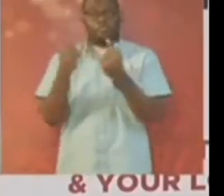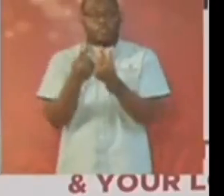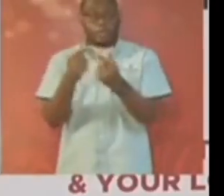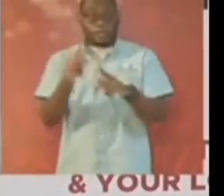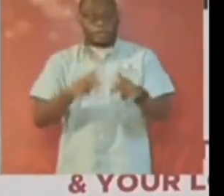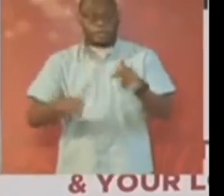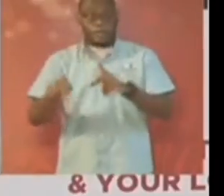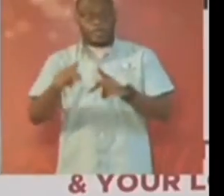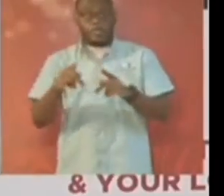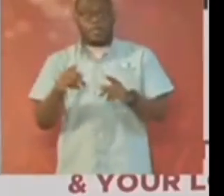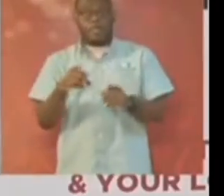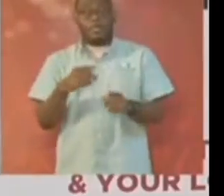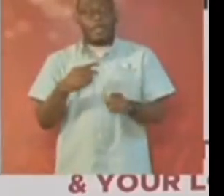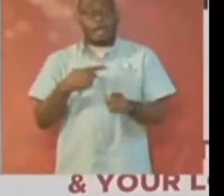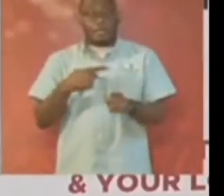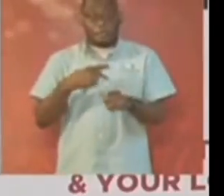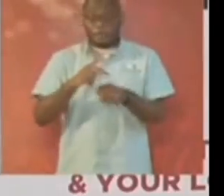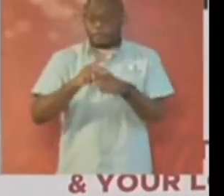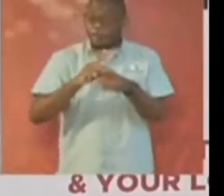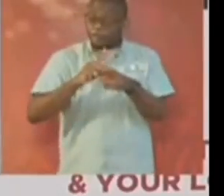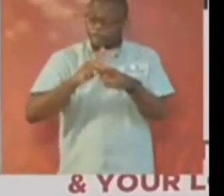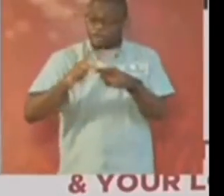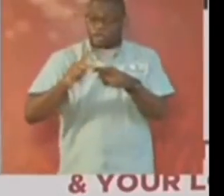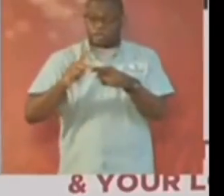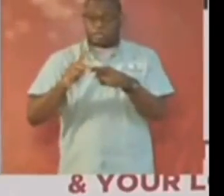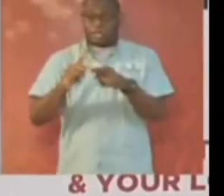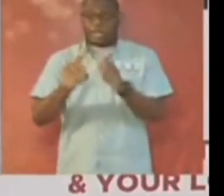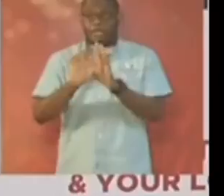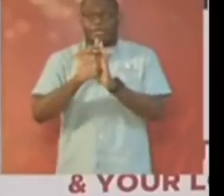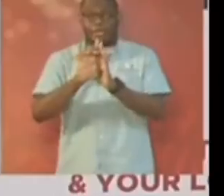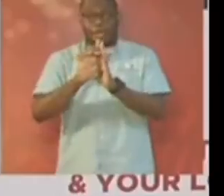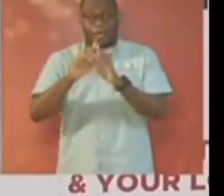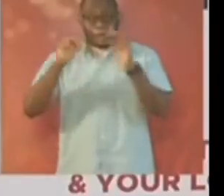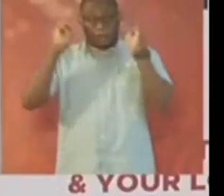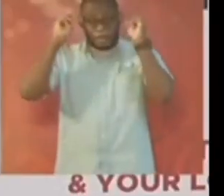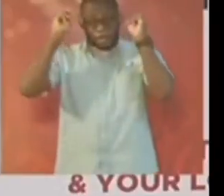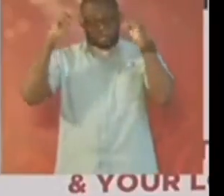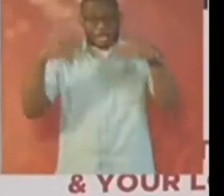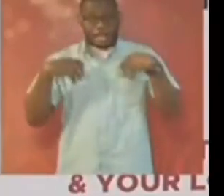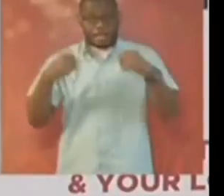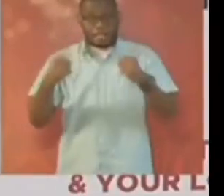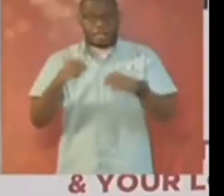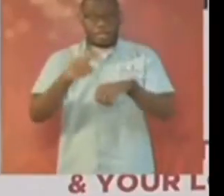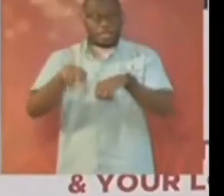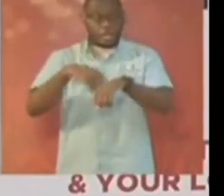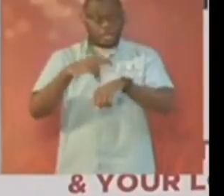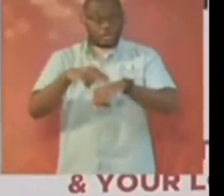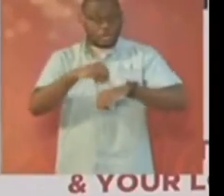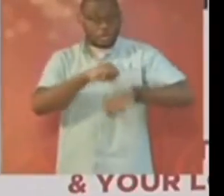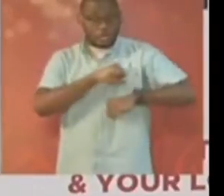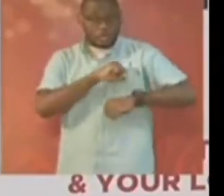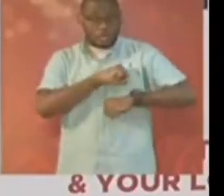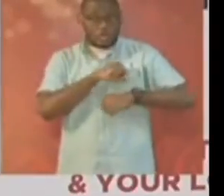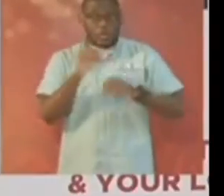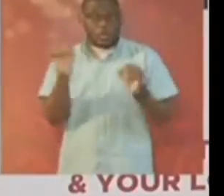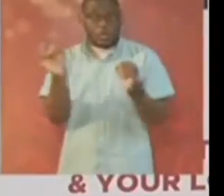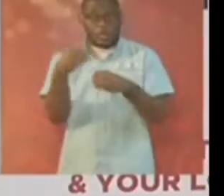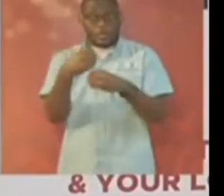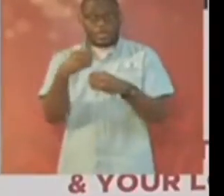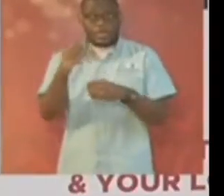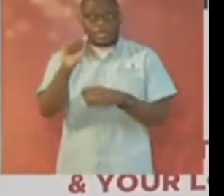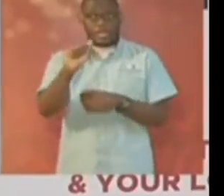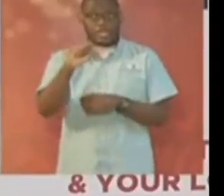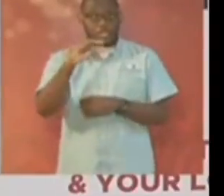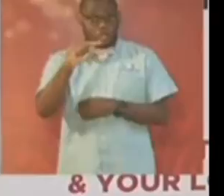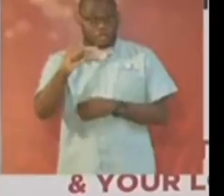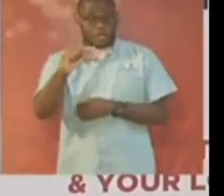ministries, for example, the Ministry of Health, Ministry of National Security, and the Attorney General's Office. I would prefer if that